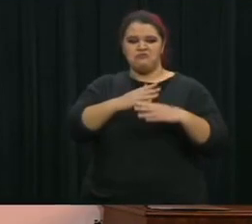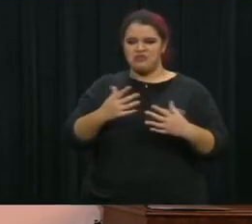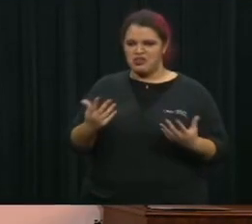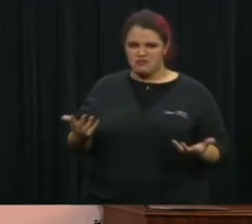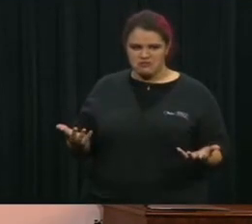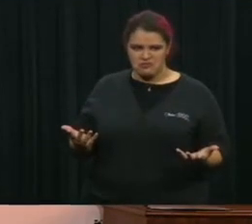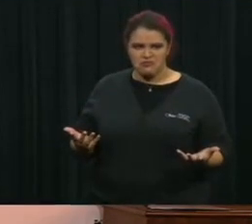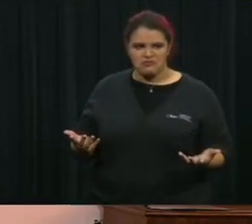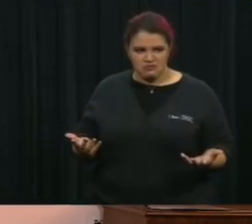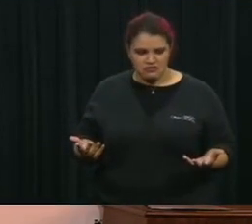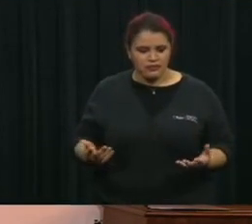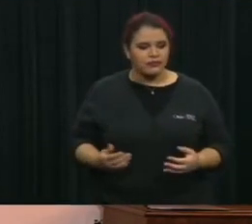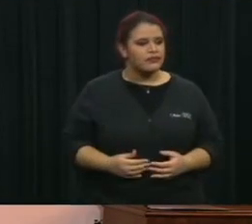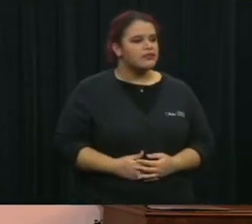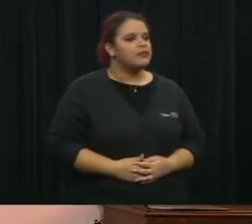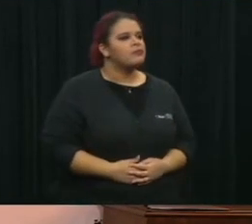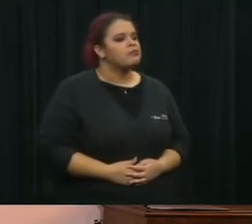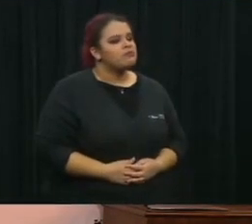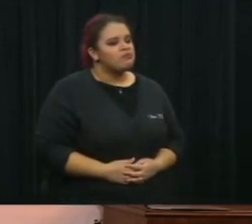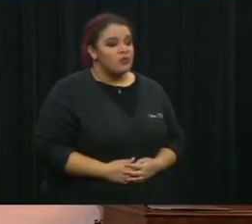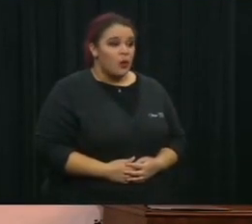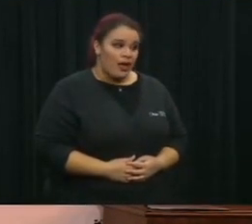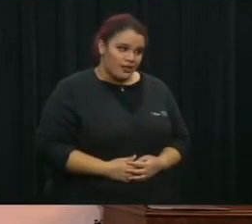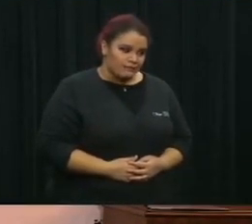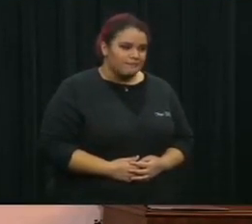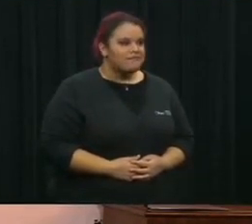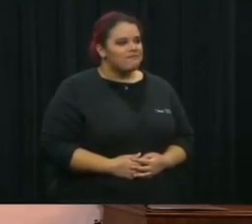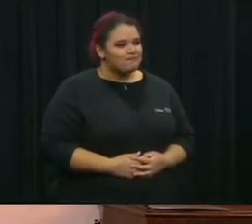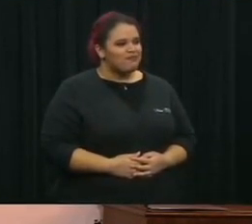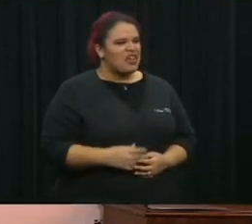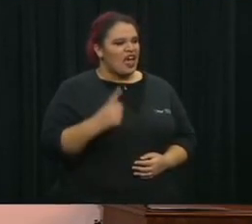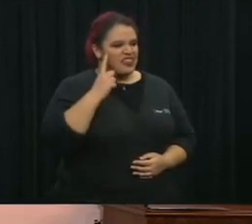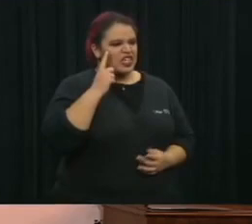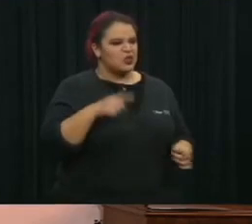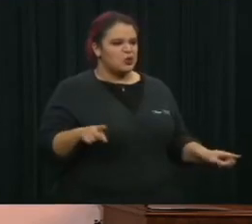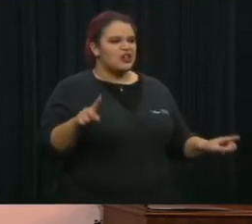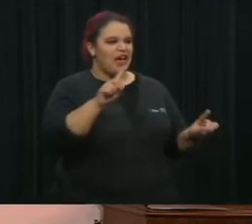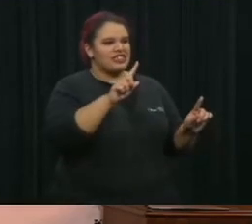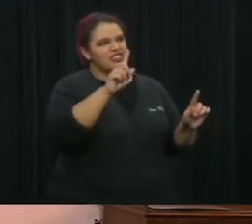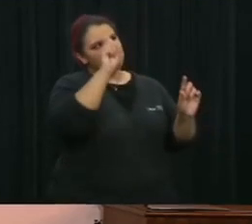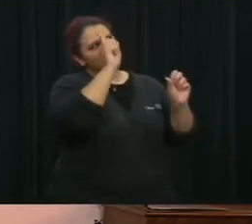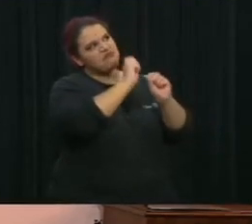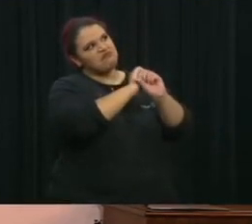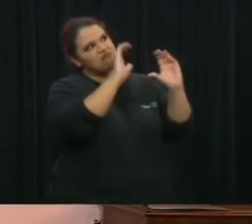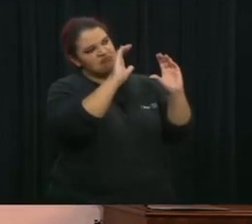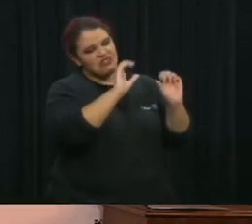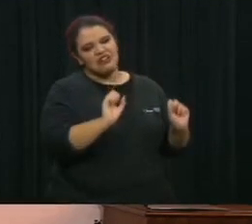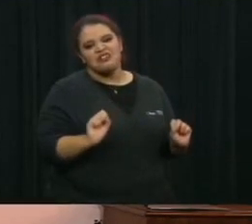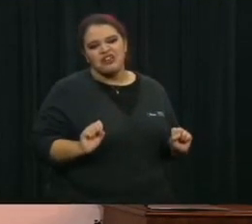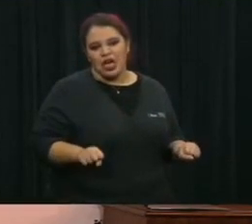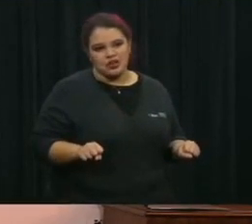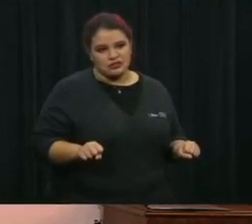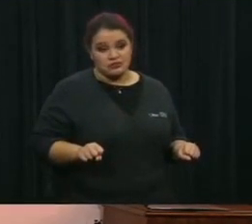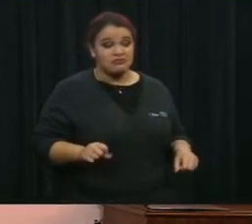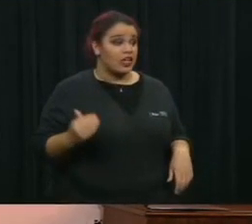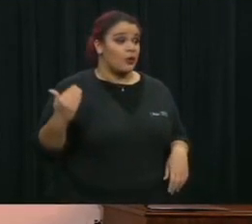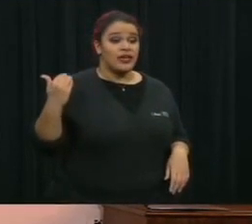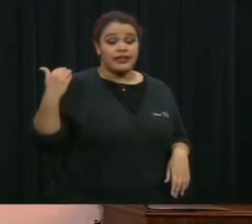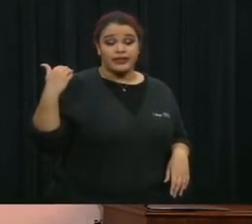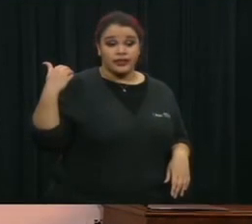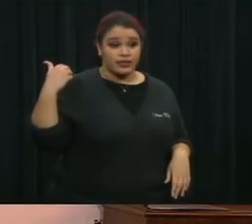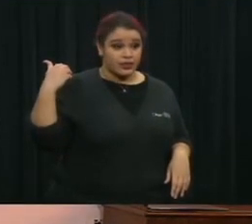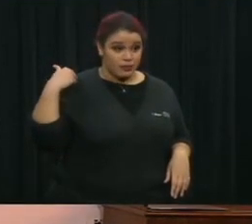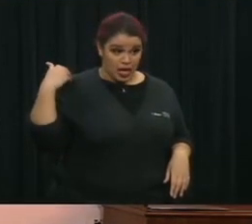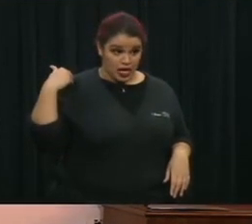Well, I think people can imagine what that next step would be. So, I've not hesitated in the